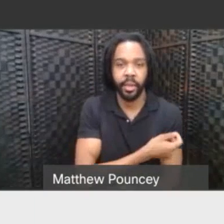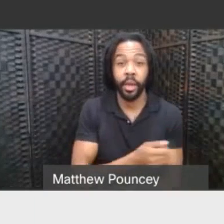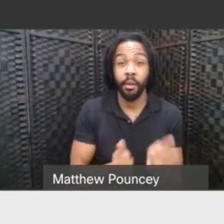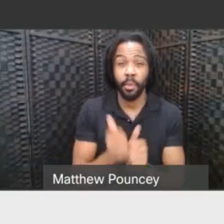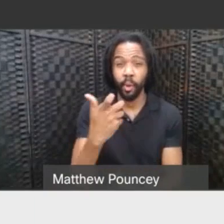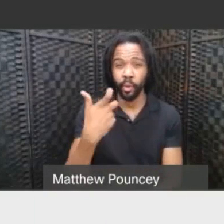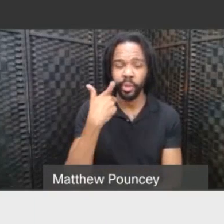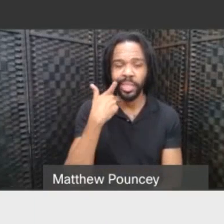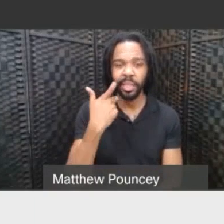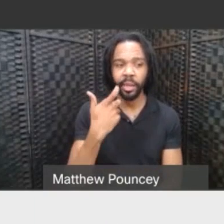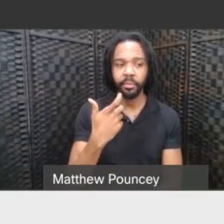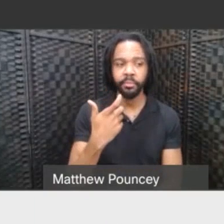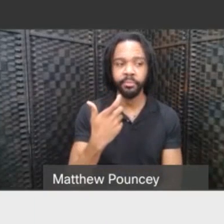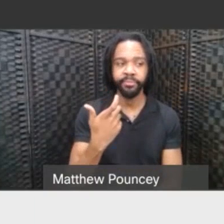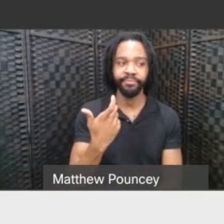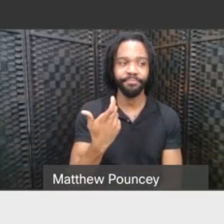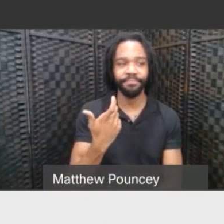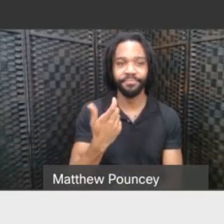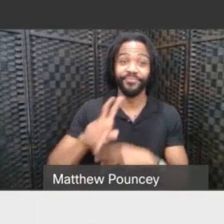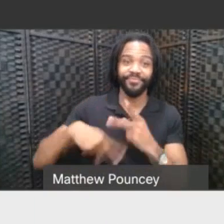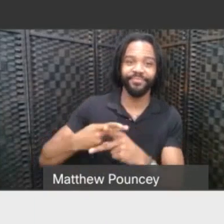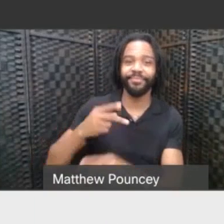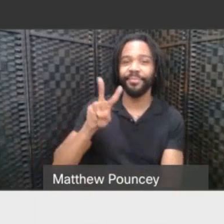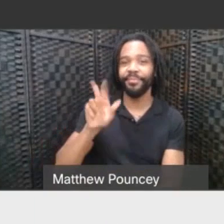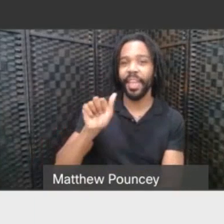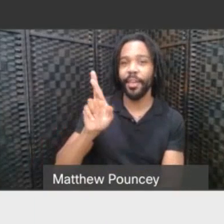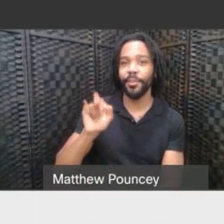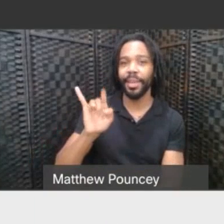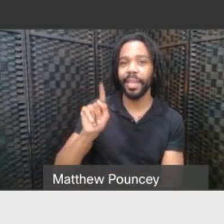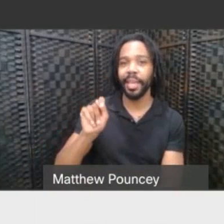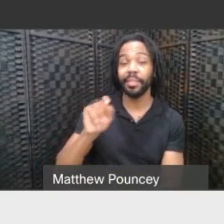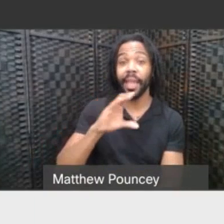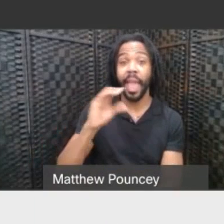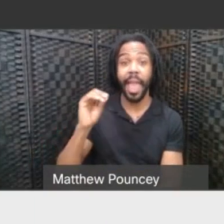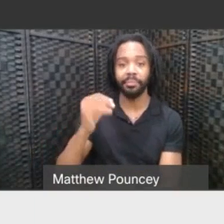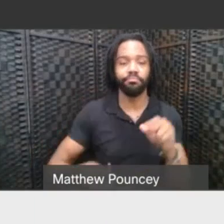recent variant and surge in